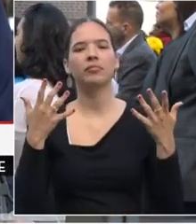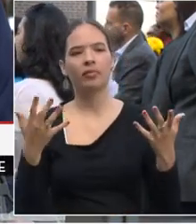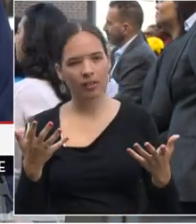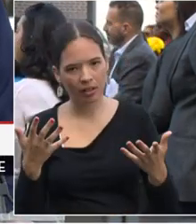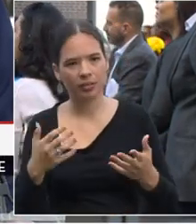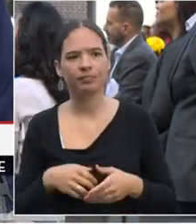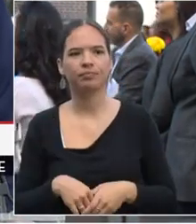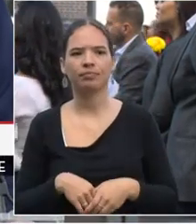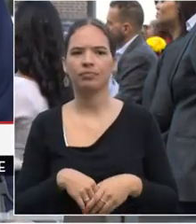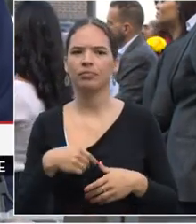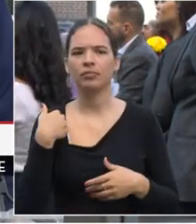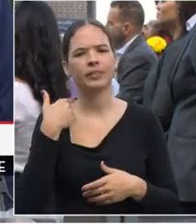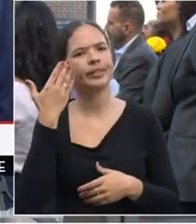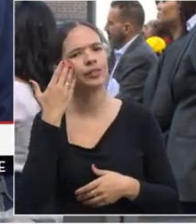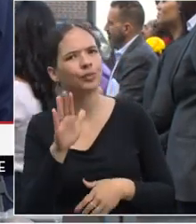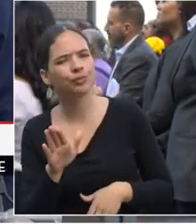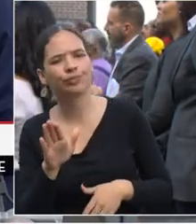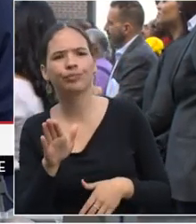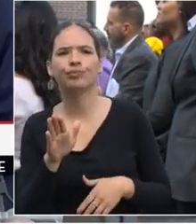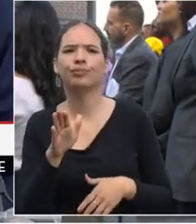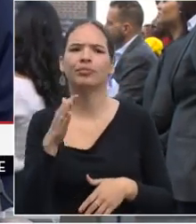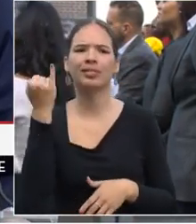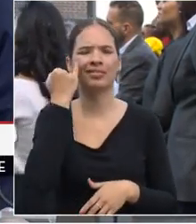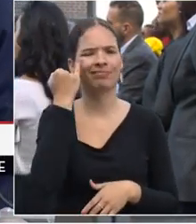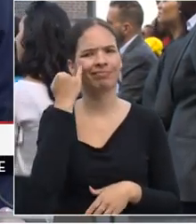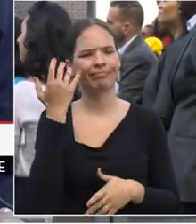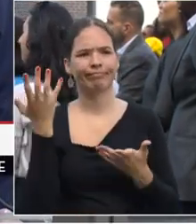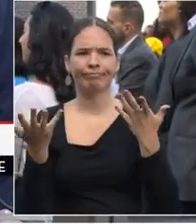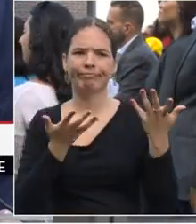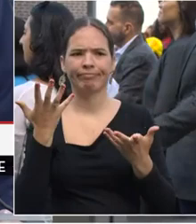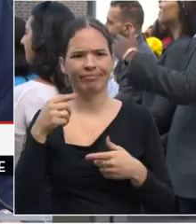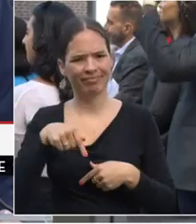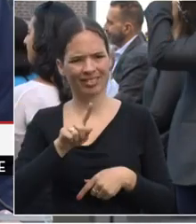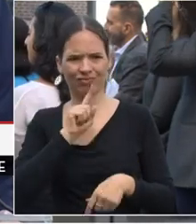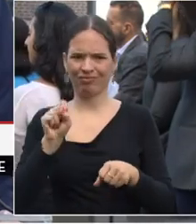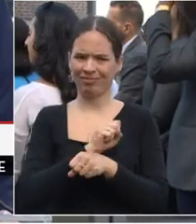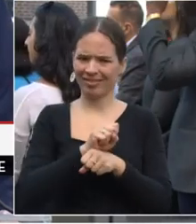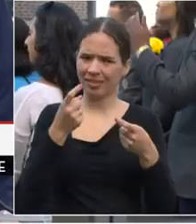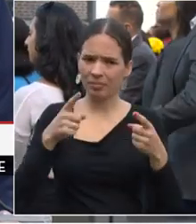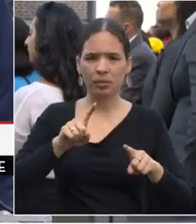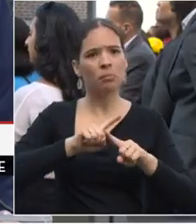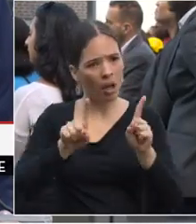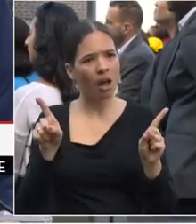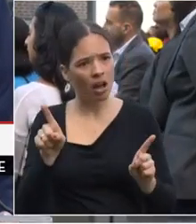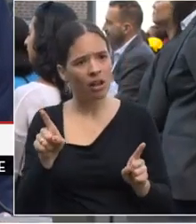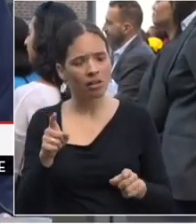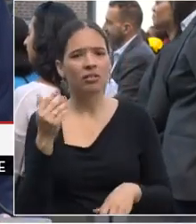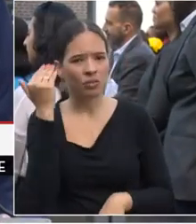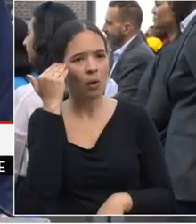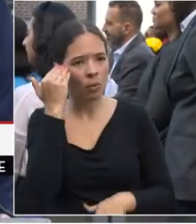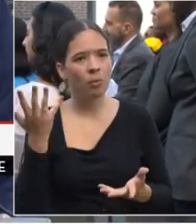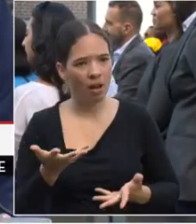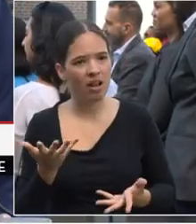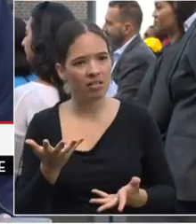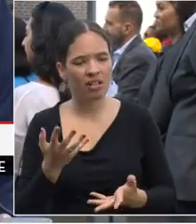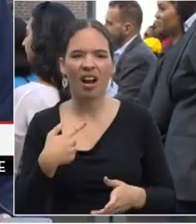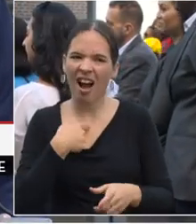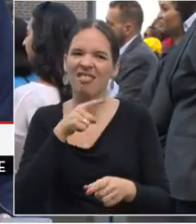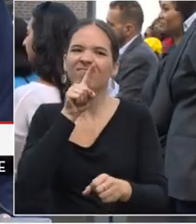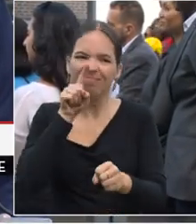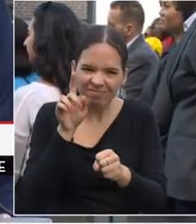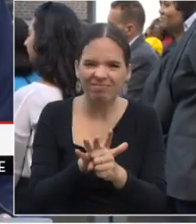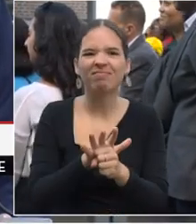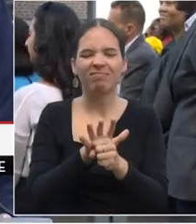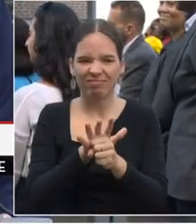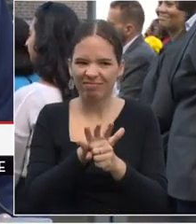I don't know if we ever thought this really was going to happen, but you know what? We were determined. We were like, no, you're not going to snatch this